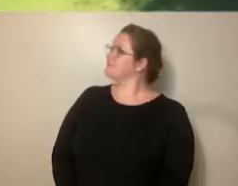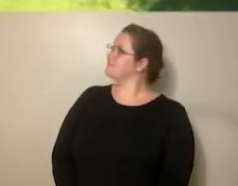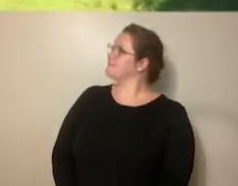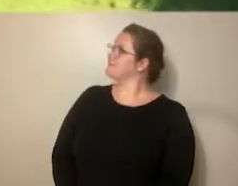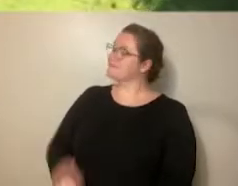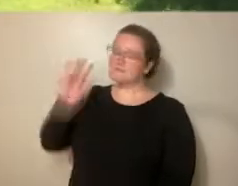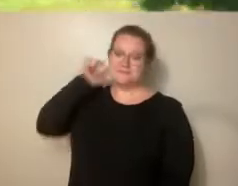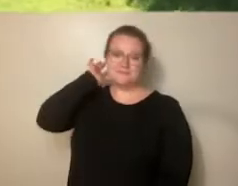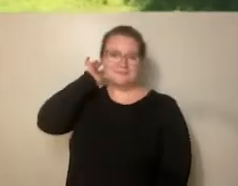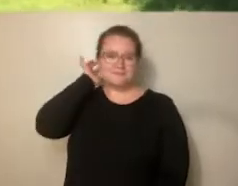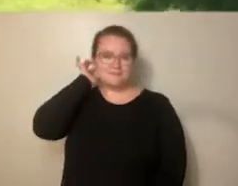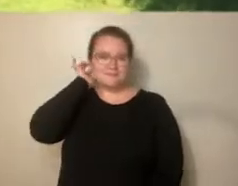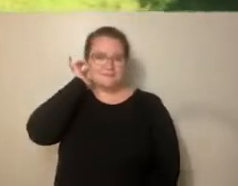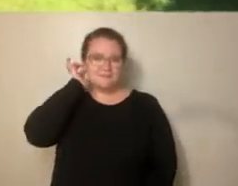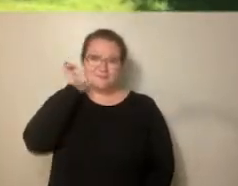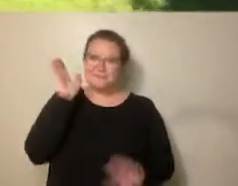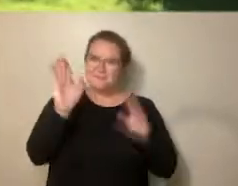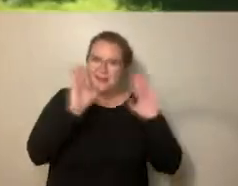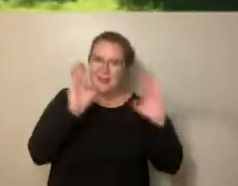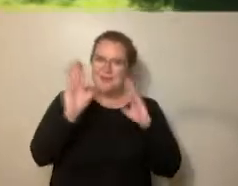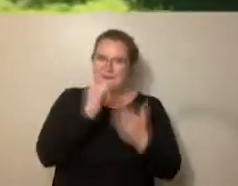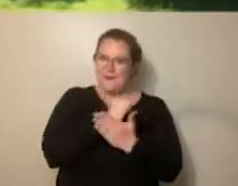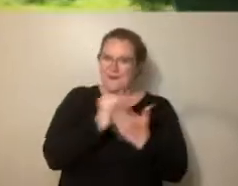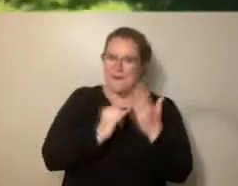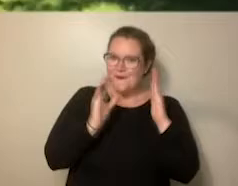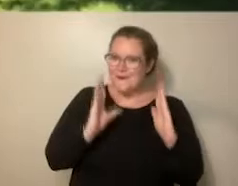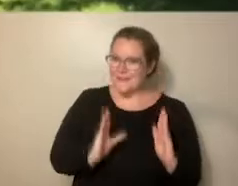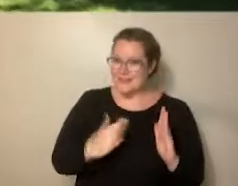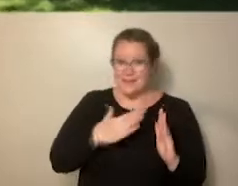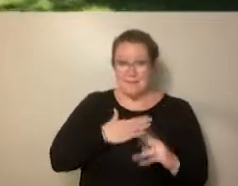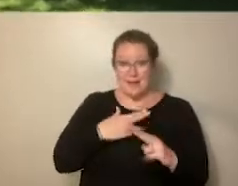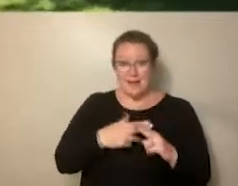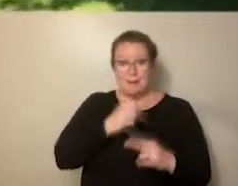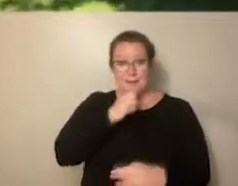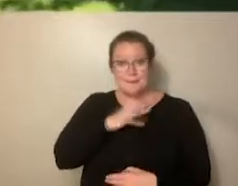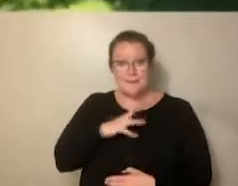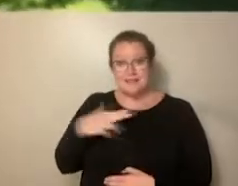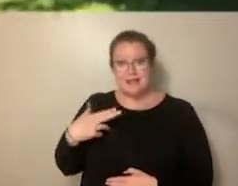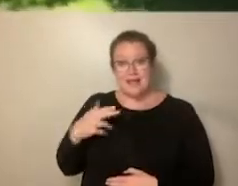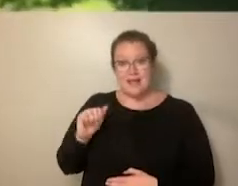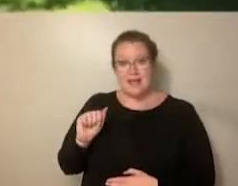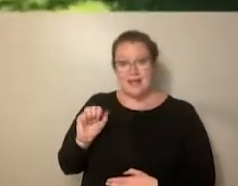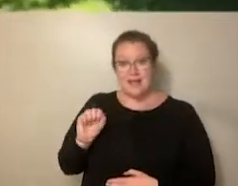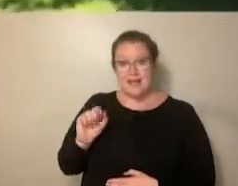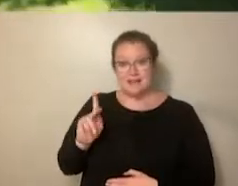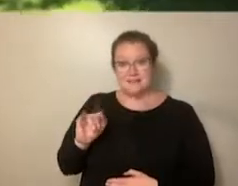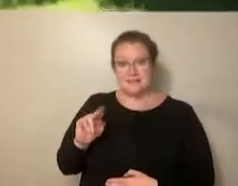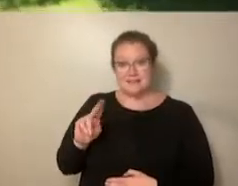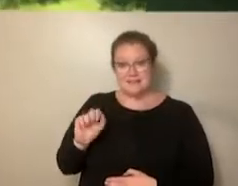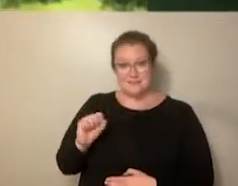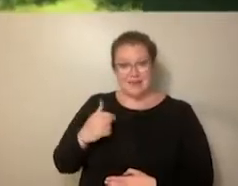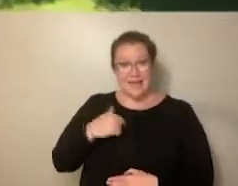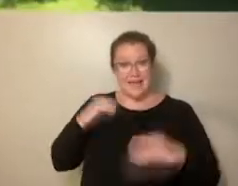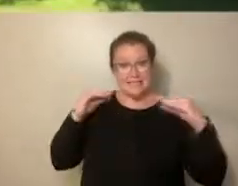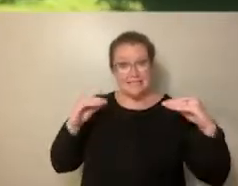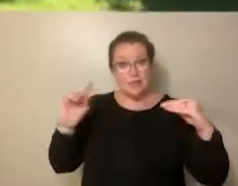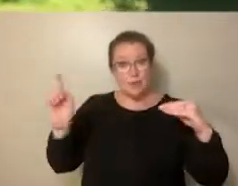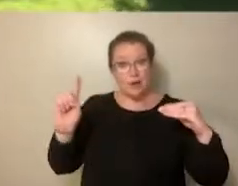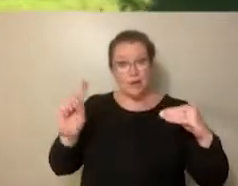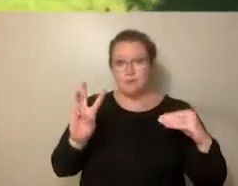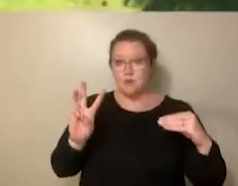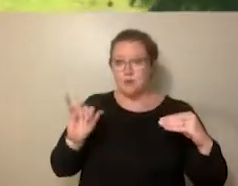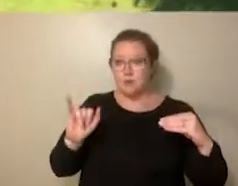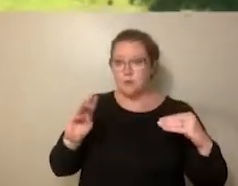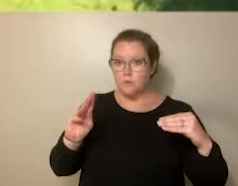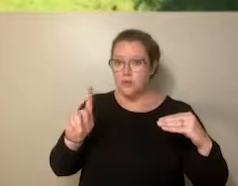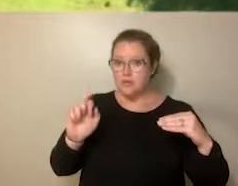Hello, artists and masterpiece makers. My name is Mrs. Haskins, and I am the art teacher at Wintergreen Primary. I'm really happy that you tuned into